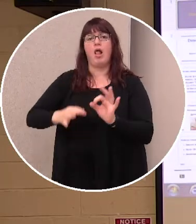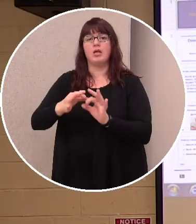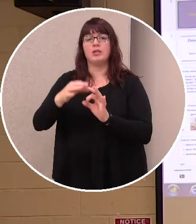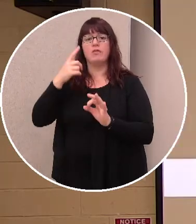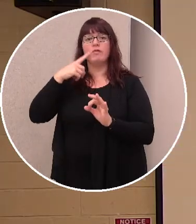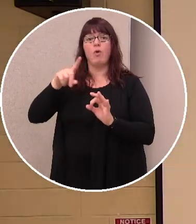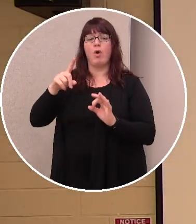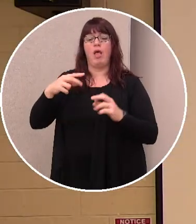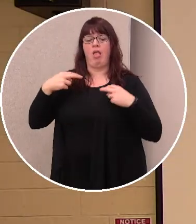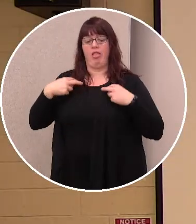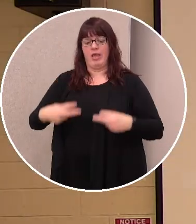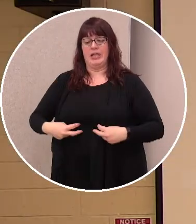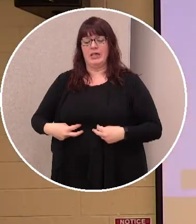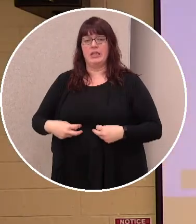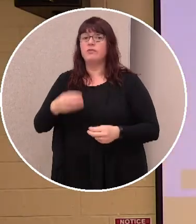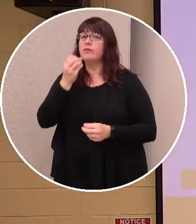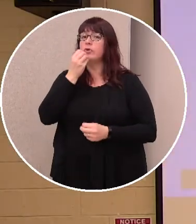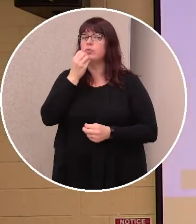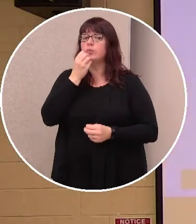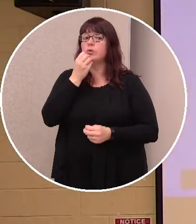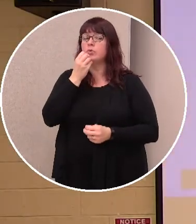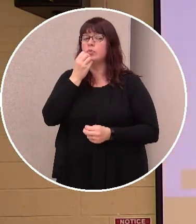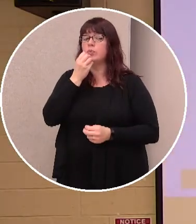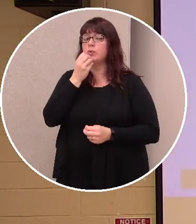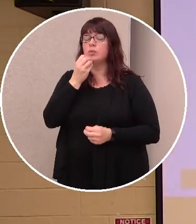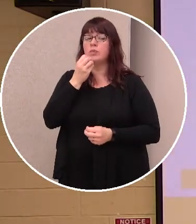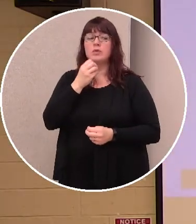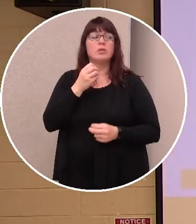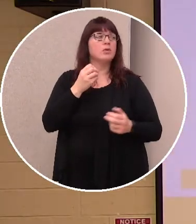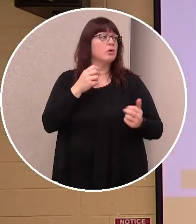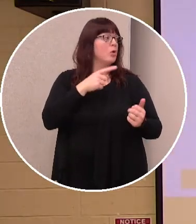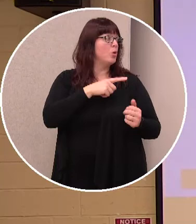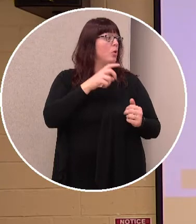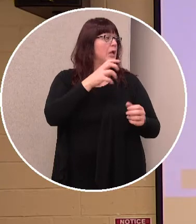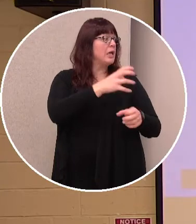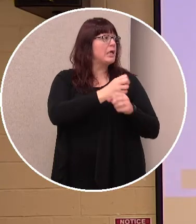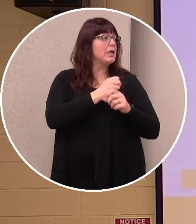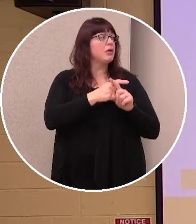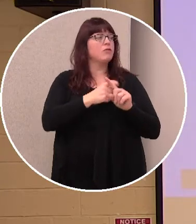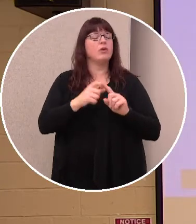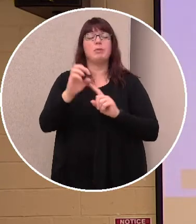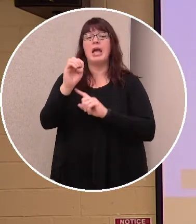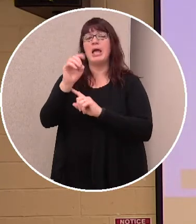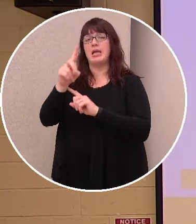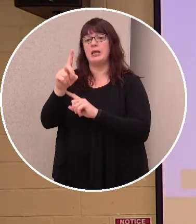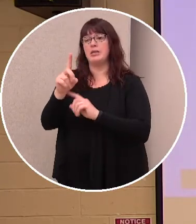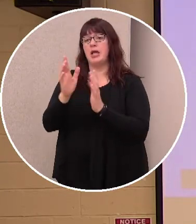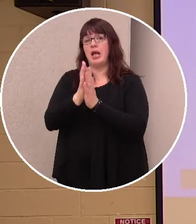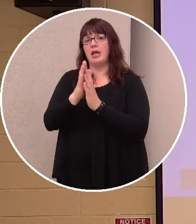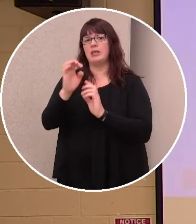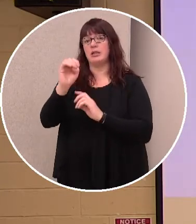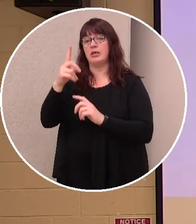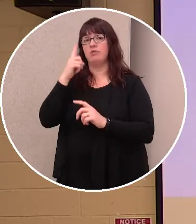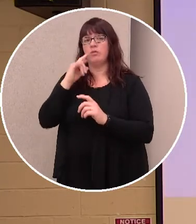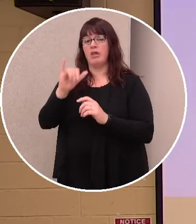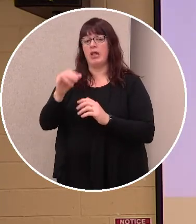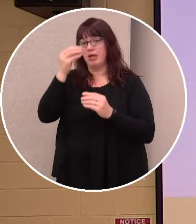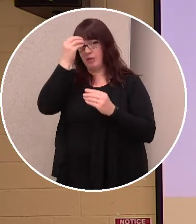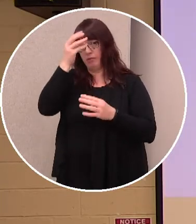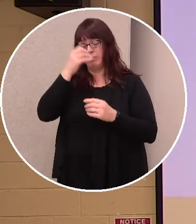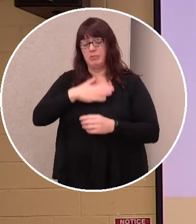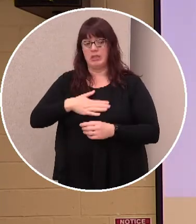For the healthy food. Healthy food? Yeah. Ed can provide that. Okay. Thank Give you. you a link. Any further